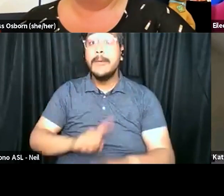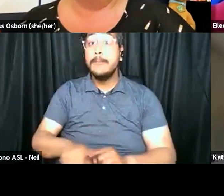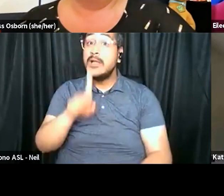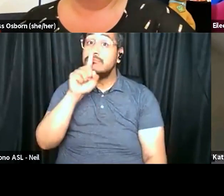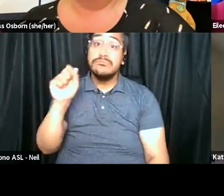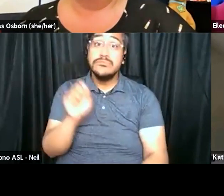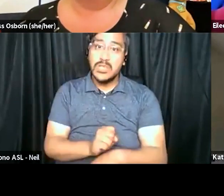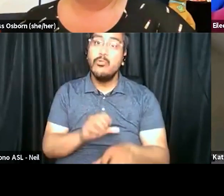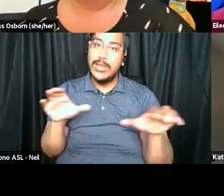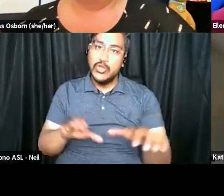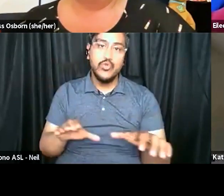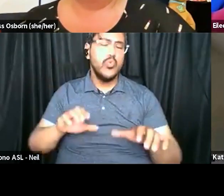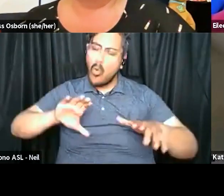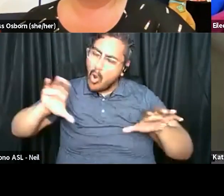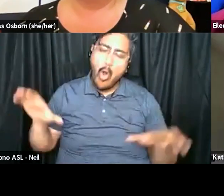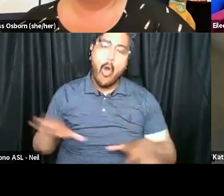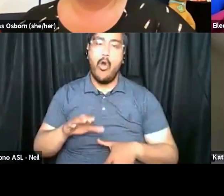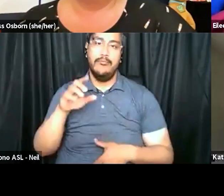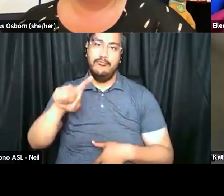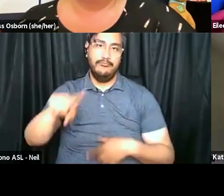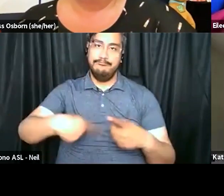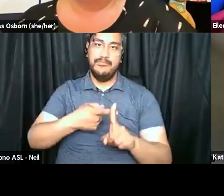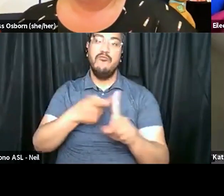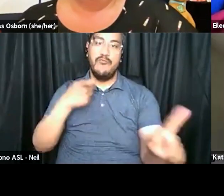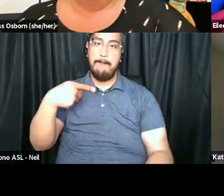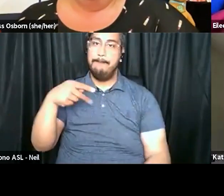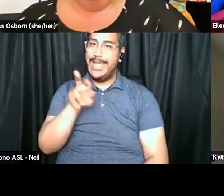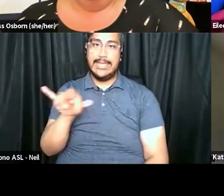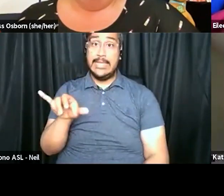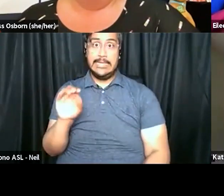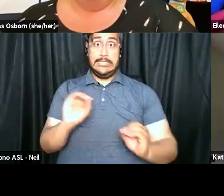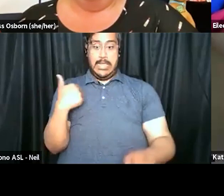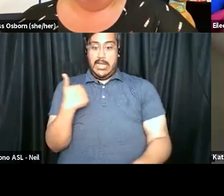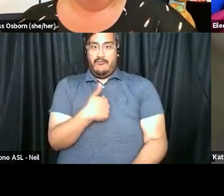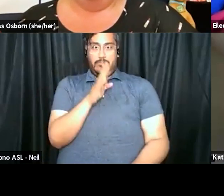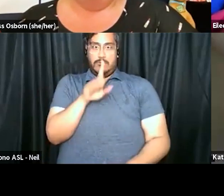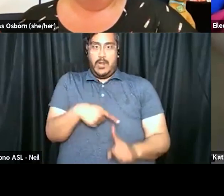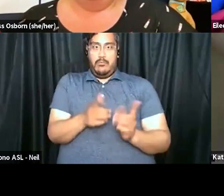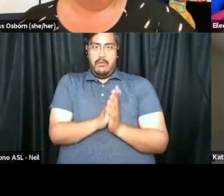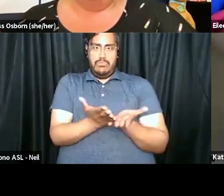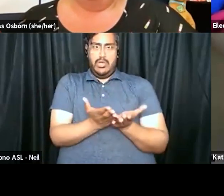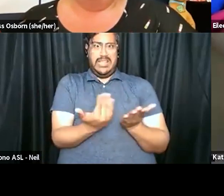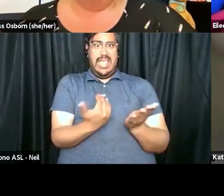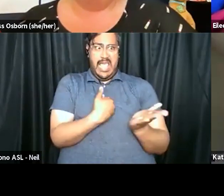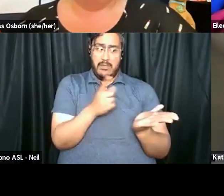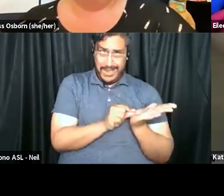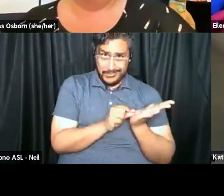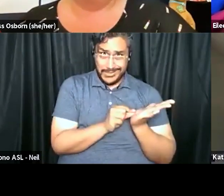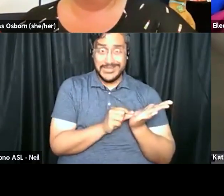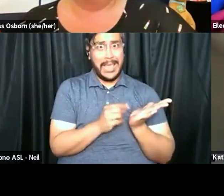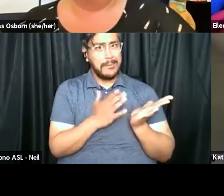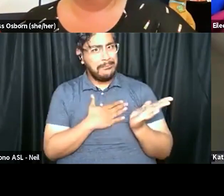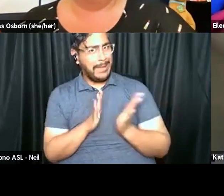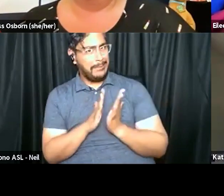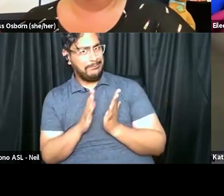owe all of this to Pearl Song Press and Peggy. None of us would be talking about books being published, having my poetry in anthology.